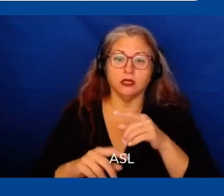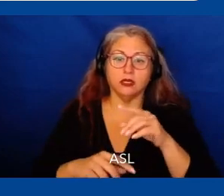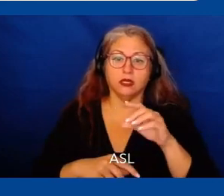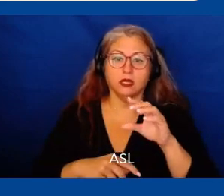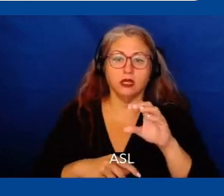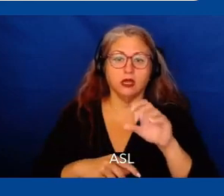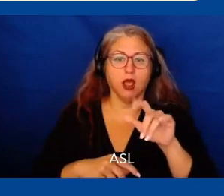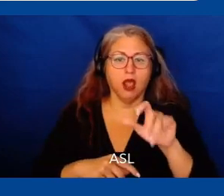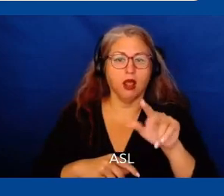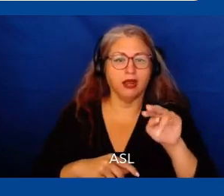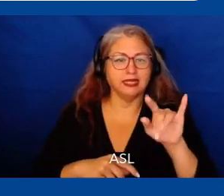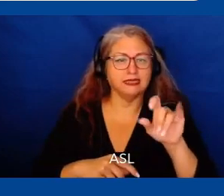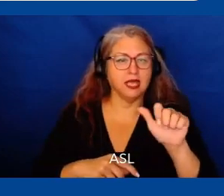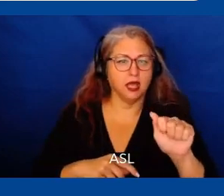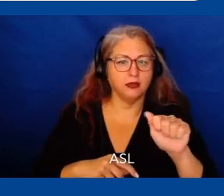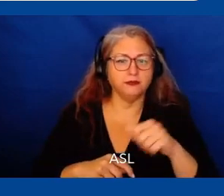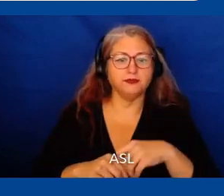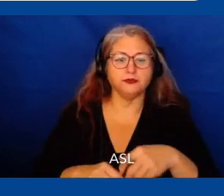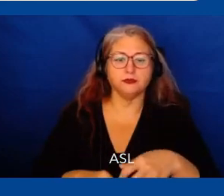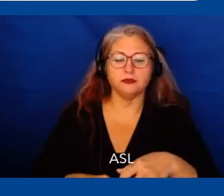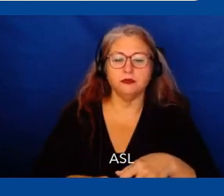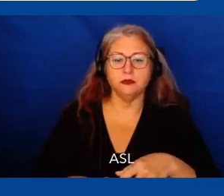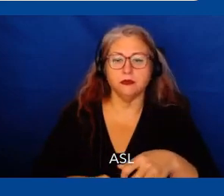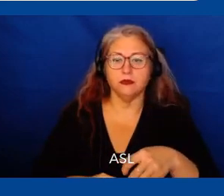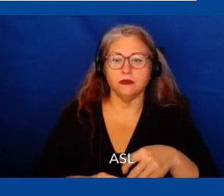Cornelia, and